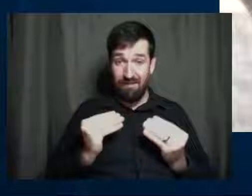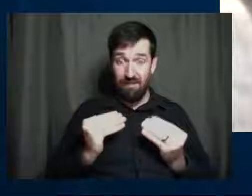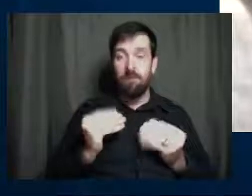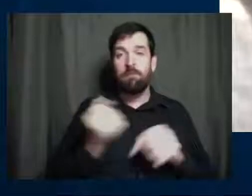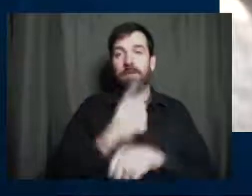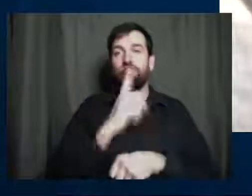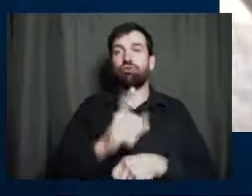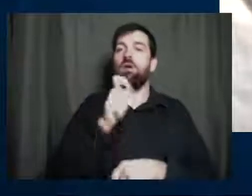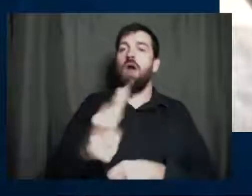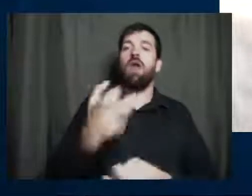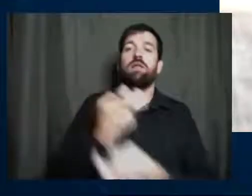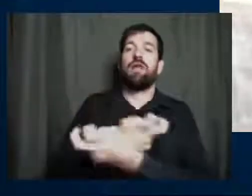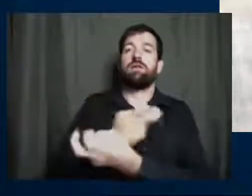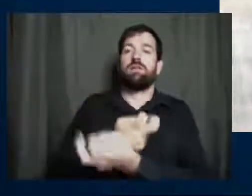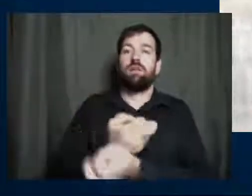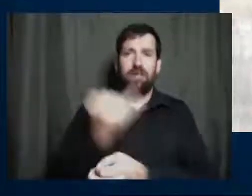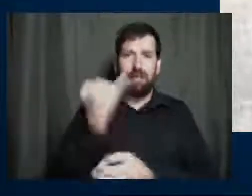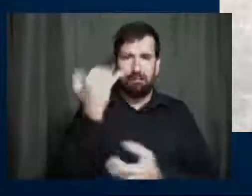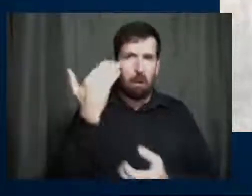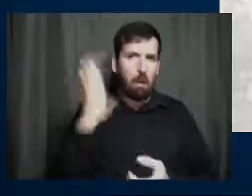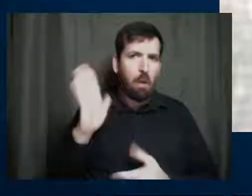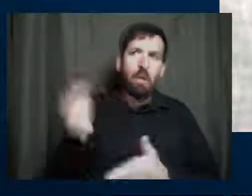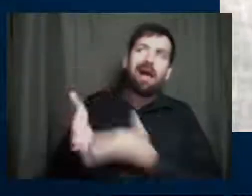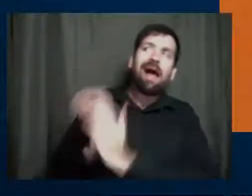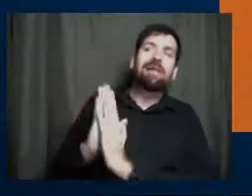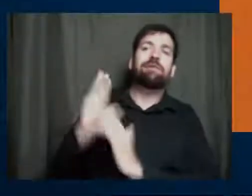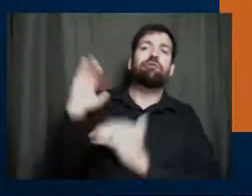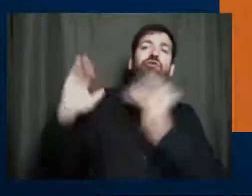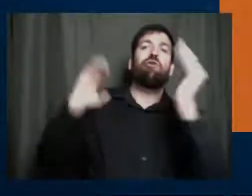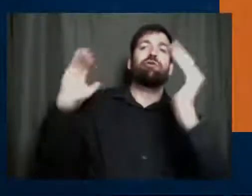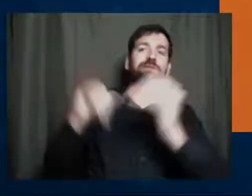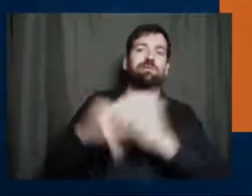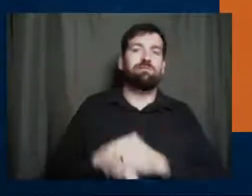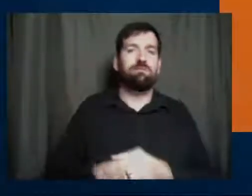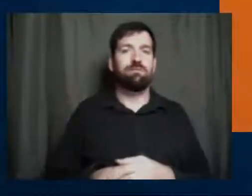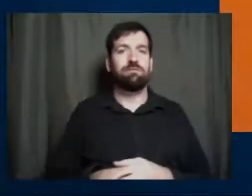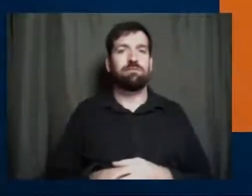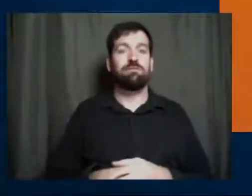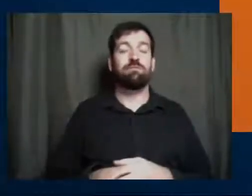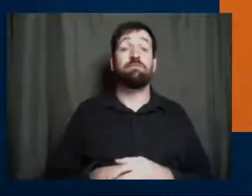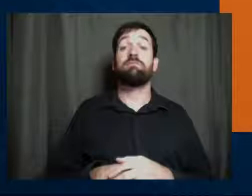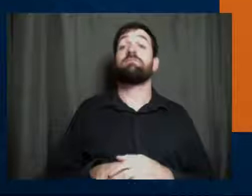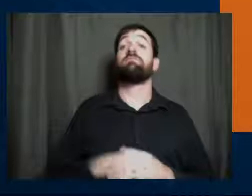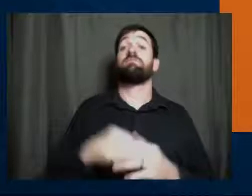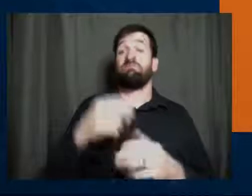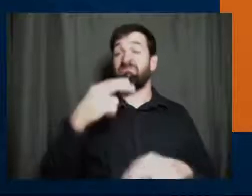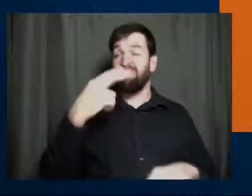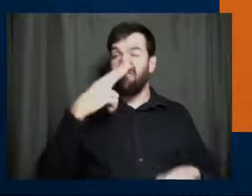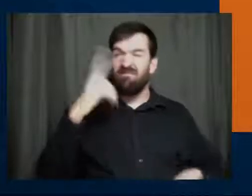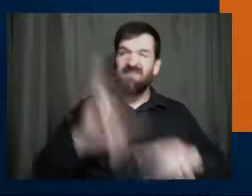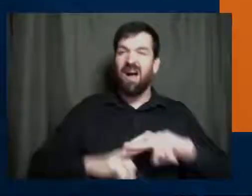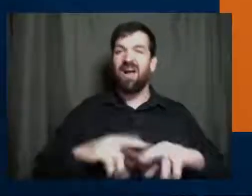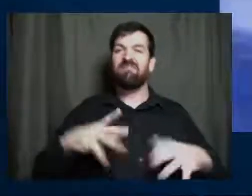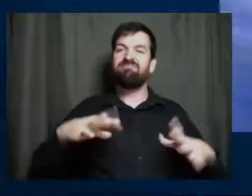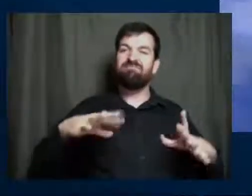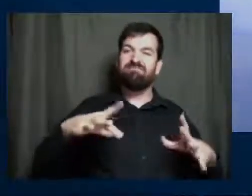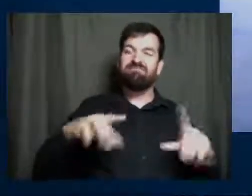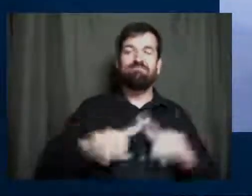non-toxic. If you don't know, just ask an adult. That should be enough. Glow sticks can be fun and festive, but keep them out of